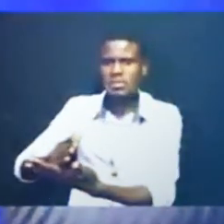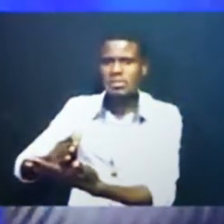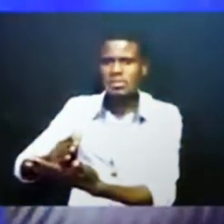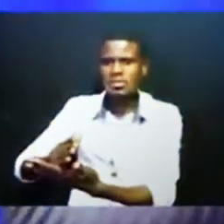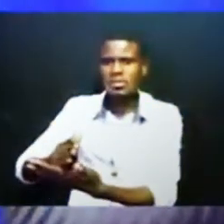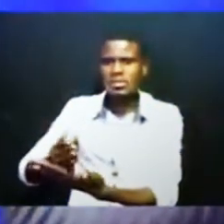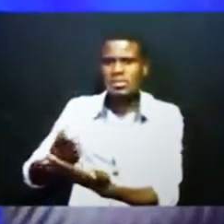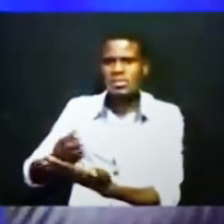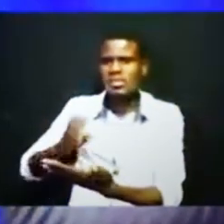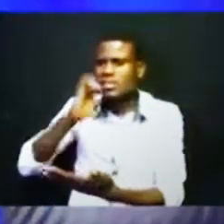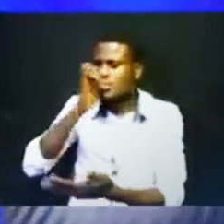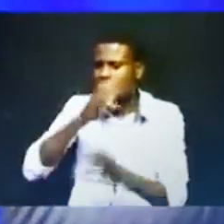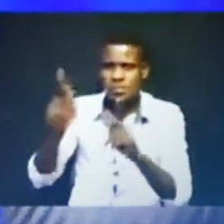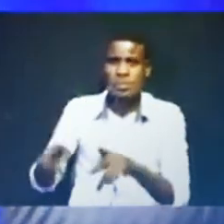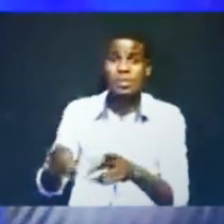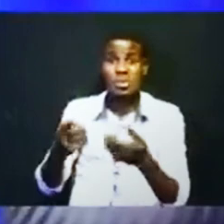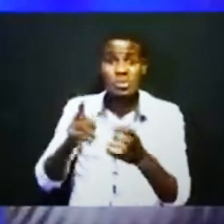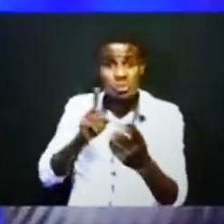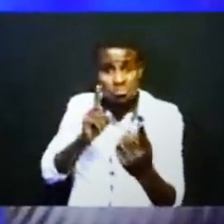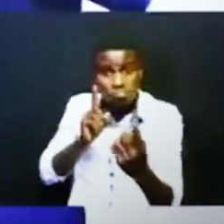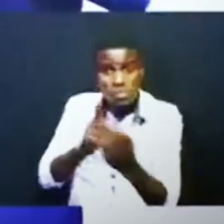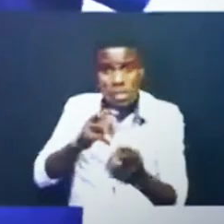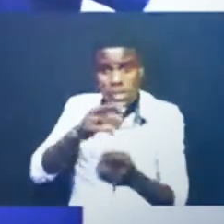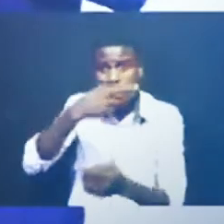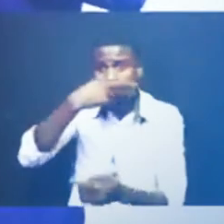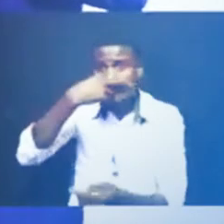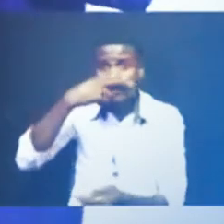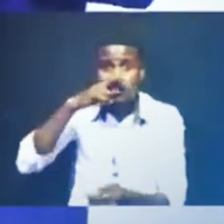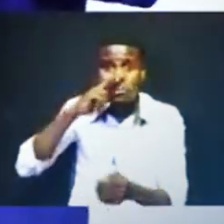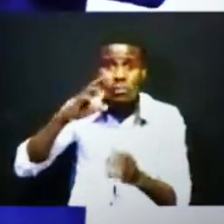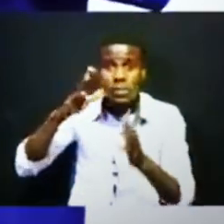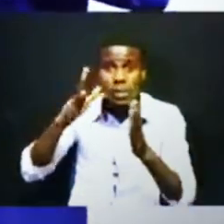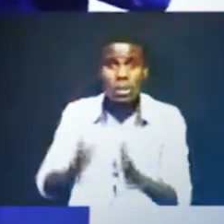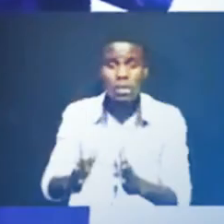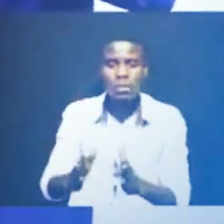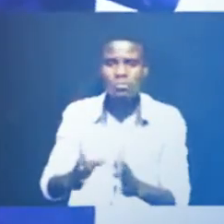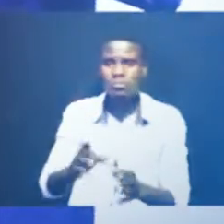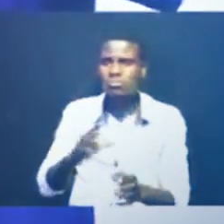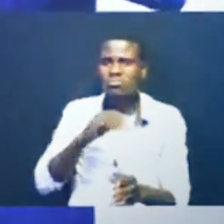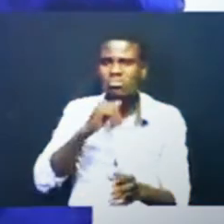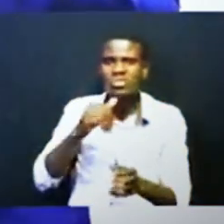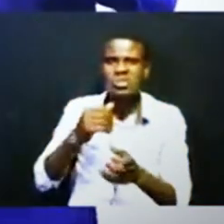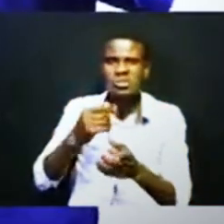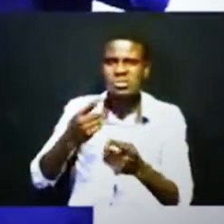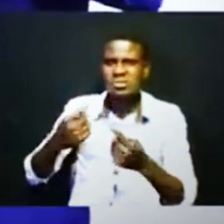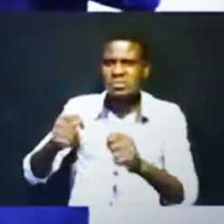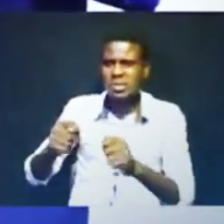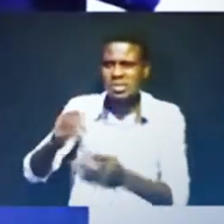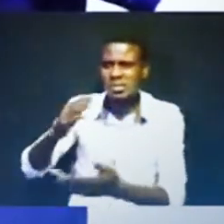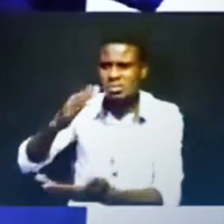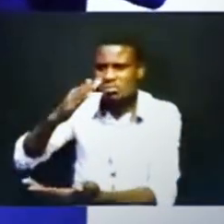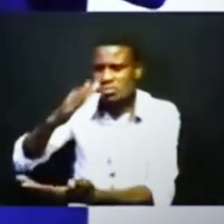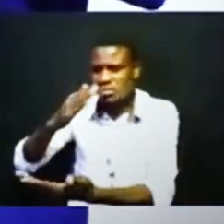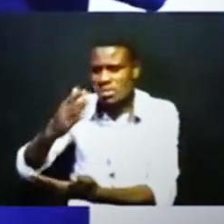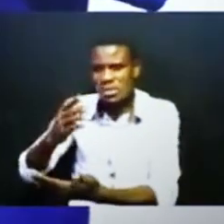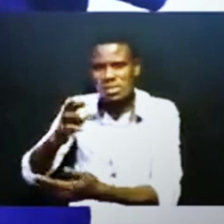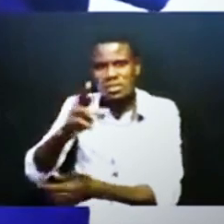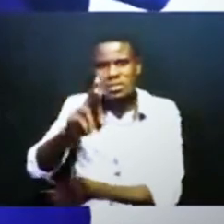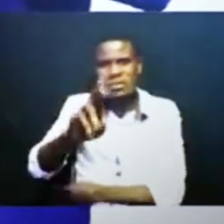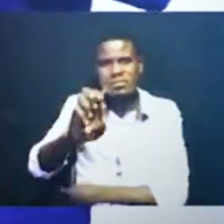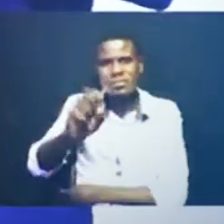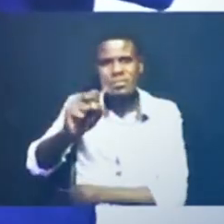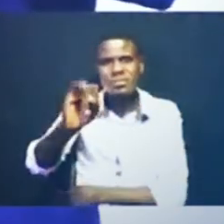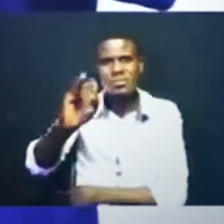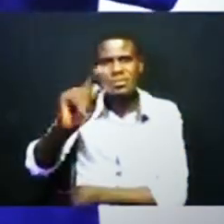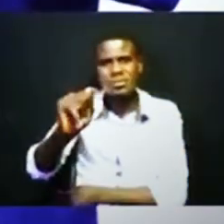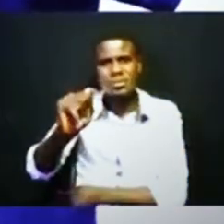to resist an evil person. We Christian church are all the my and say, you see, no, maybe a new dear seer, mumma, yen, yes, sir,